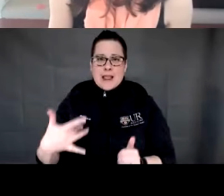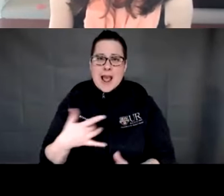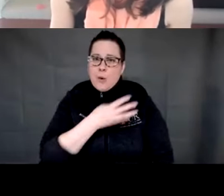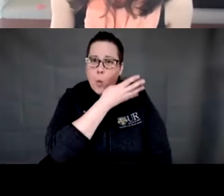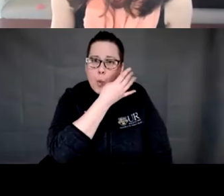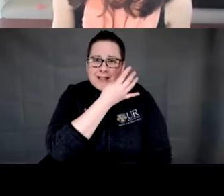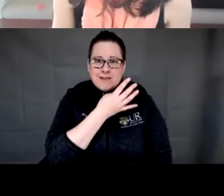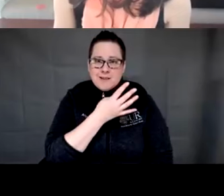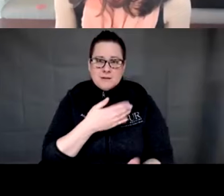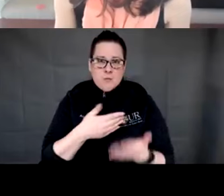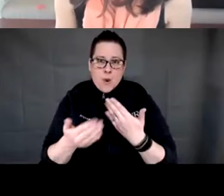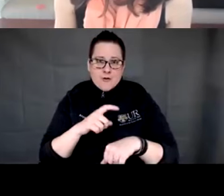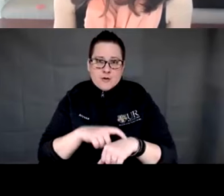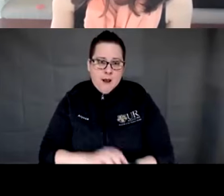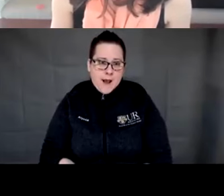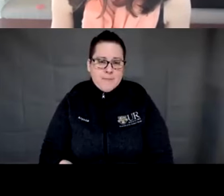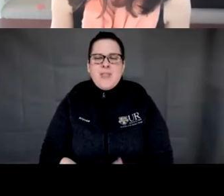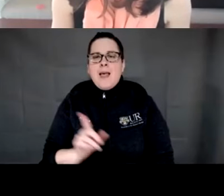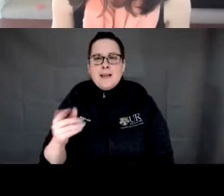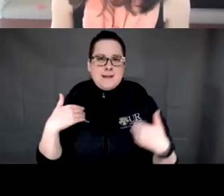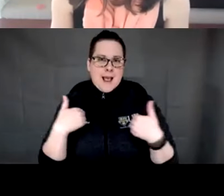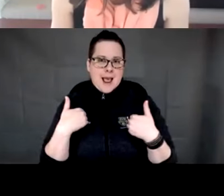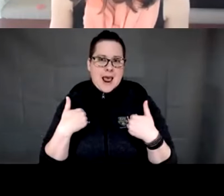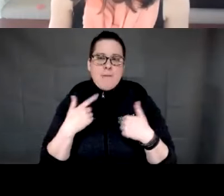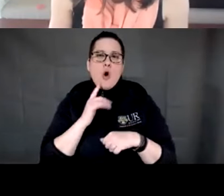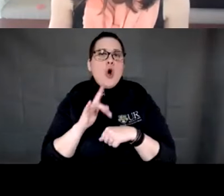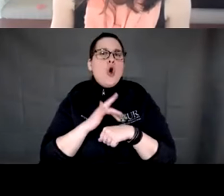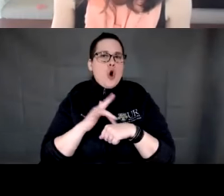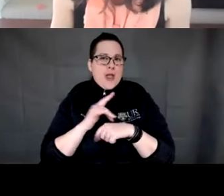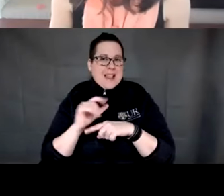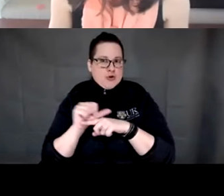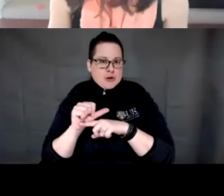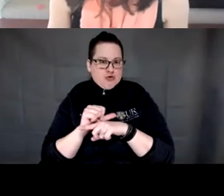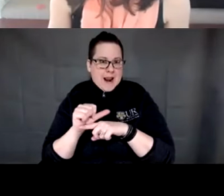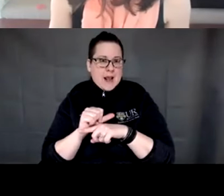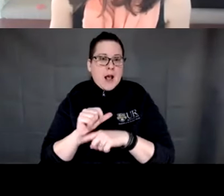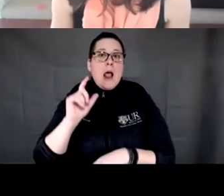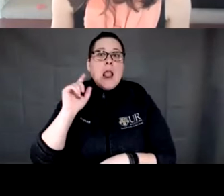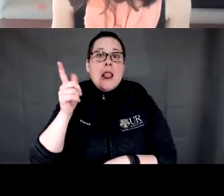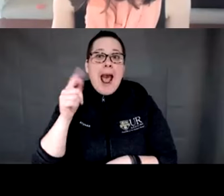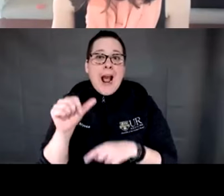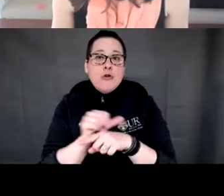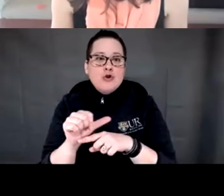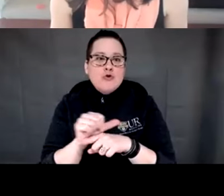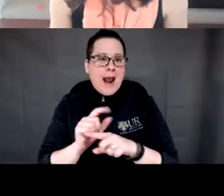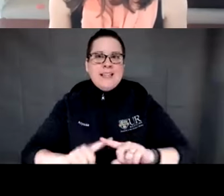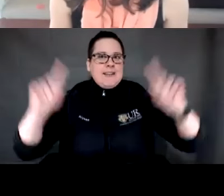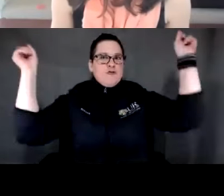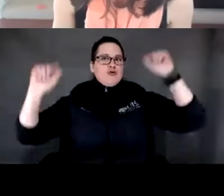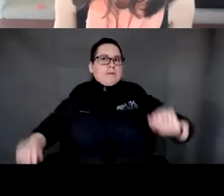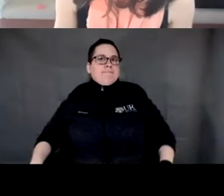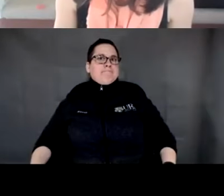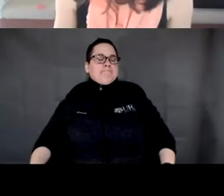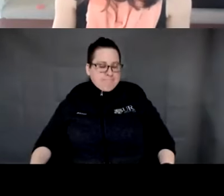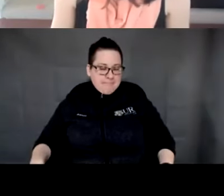any moment in time. And this comes from an animal very, very early in training. Late in training, totally different story.